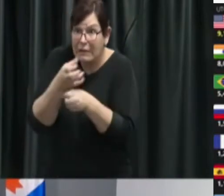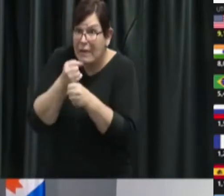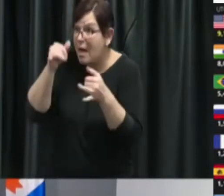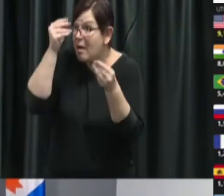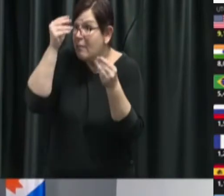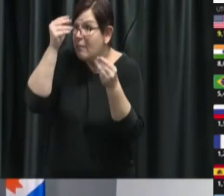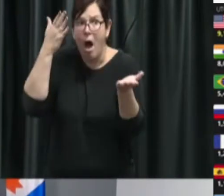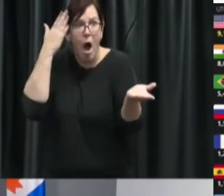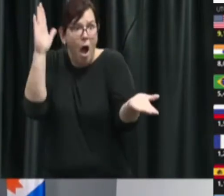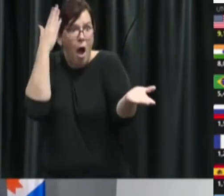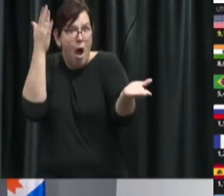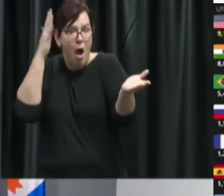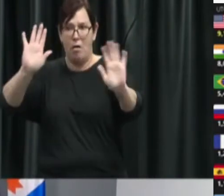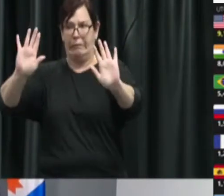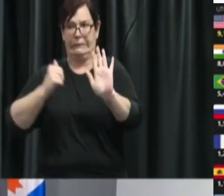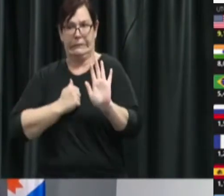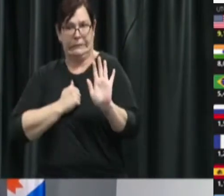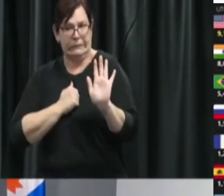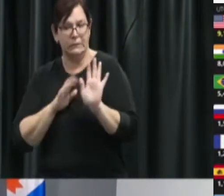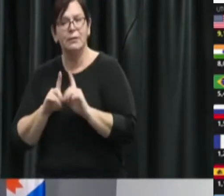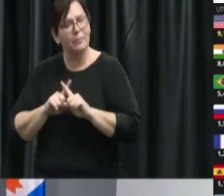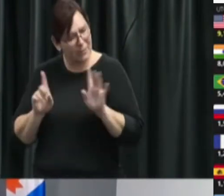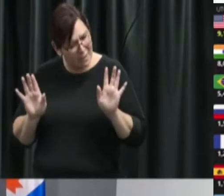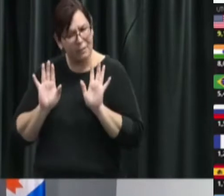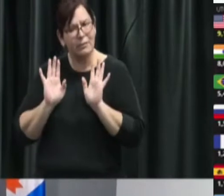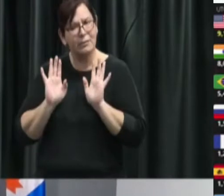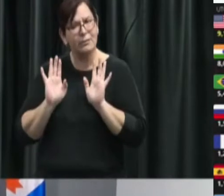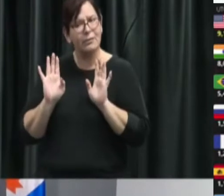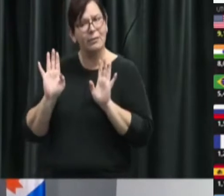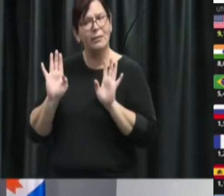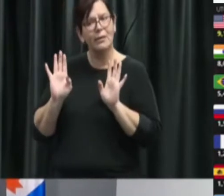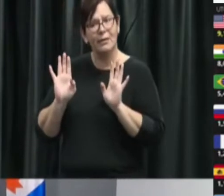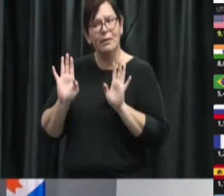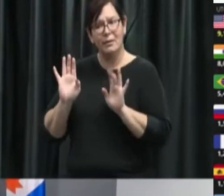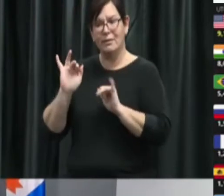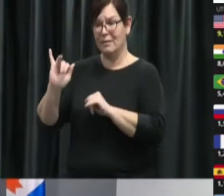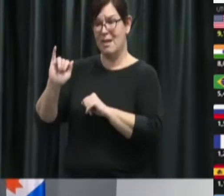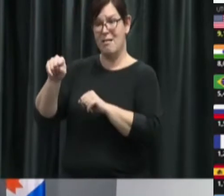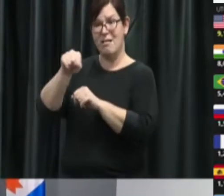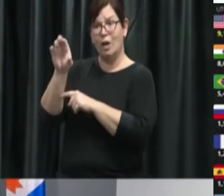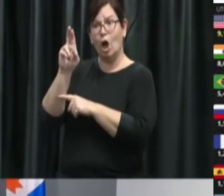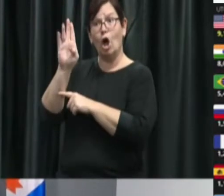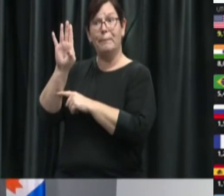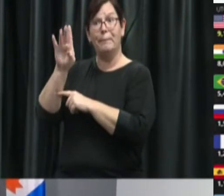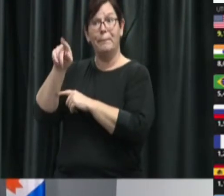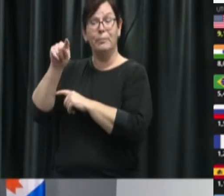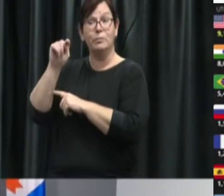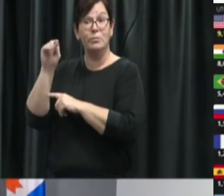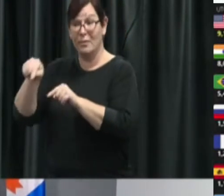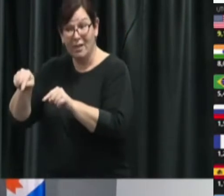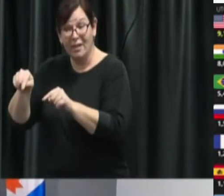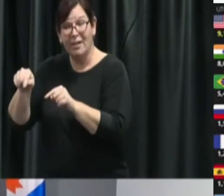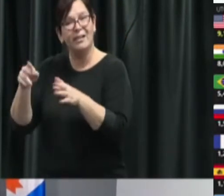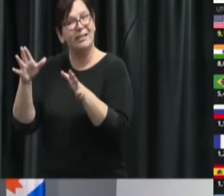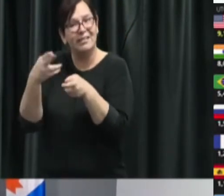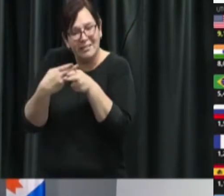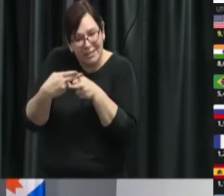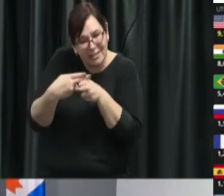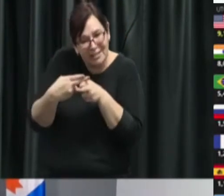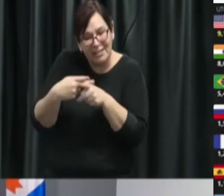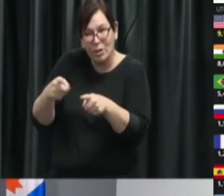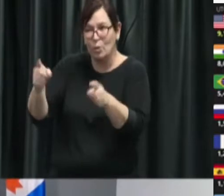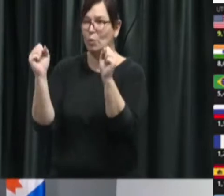think it was obvious, fairly self-evident that we would have to clear away these spaces for the winter months because of the snow. and that it is my